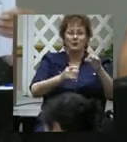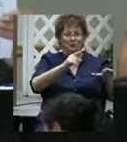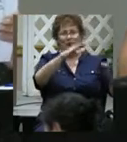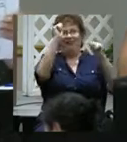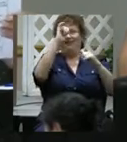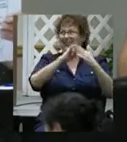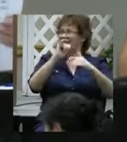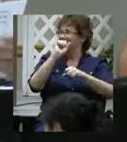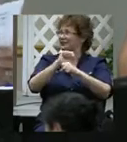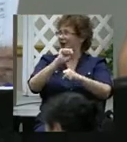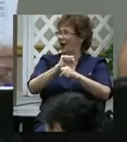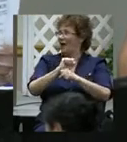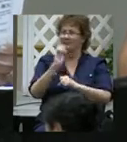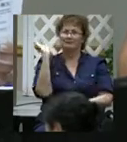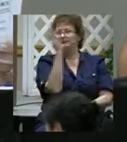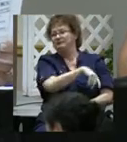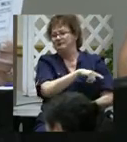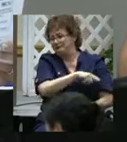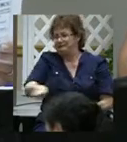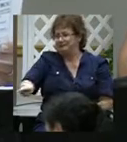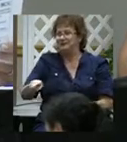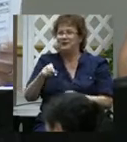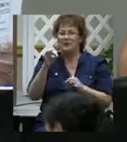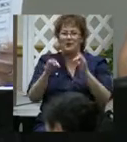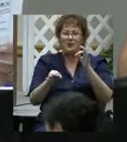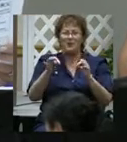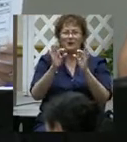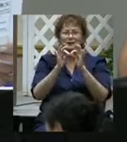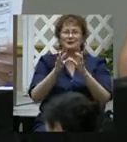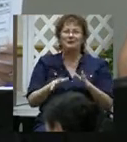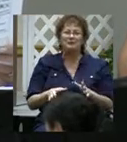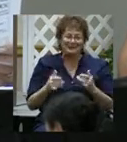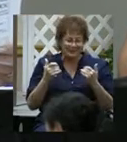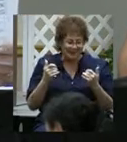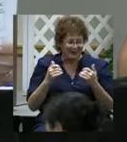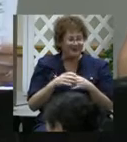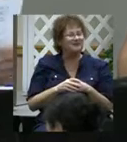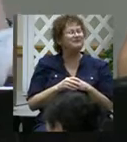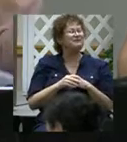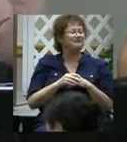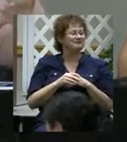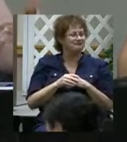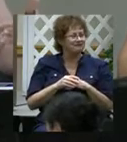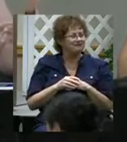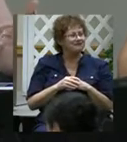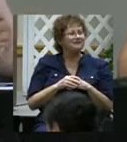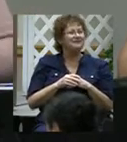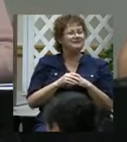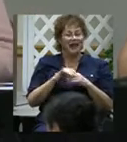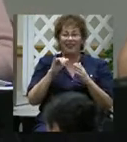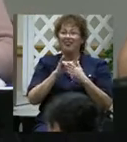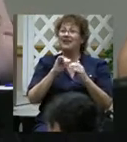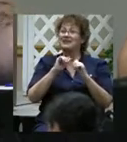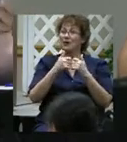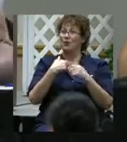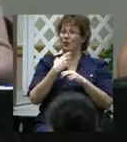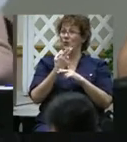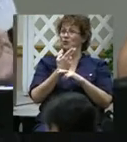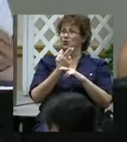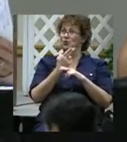judiciary to pursue court interpreting. But in any case, that's how we put them to use, so that they